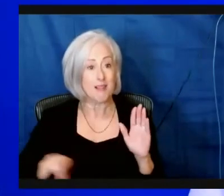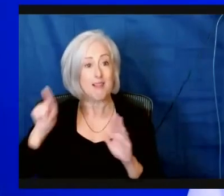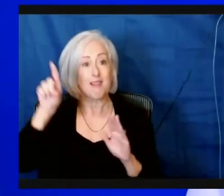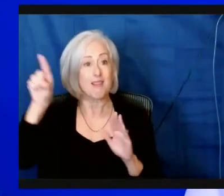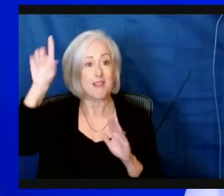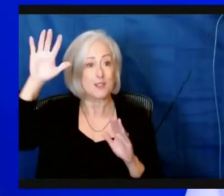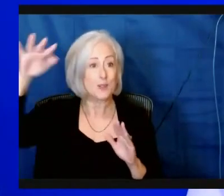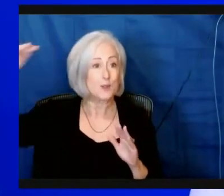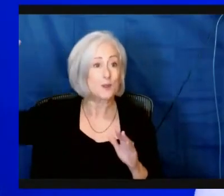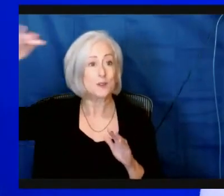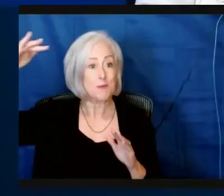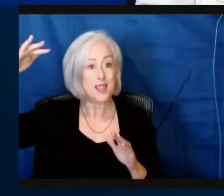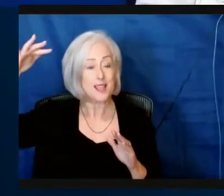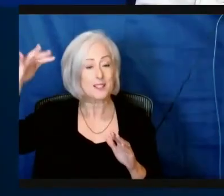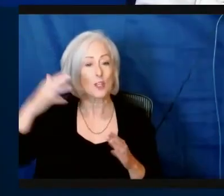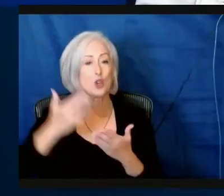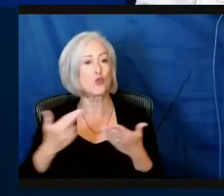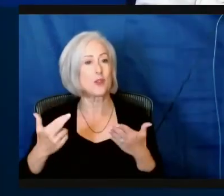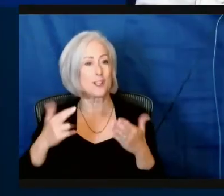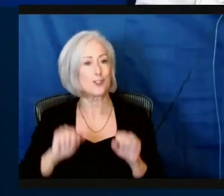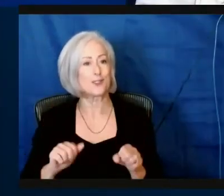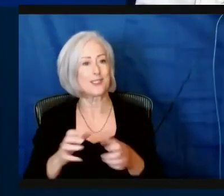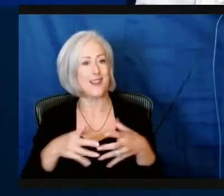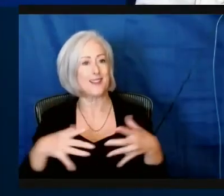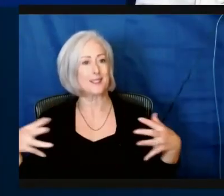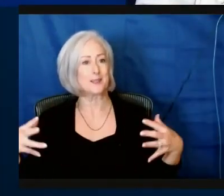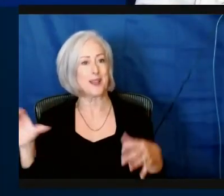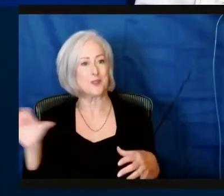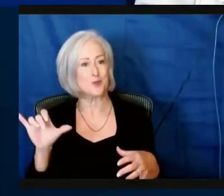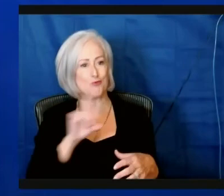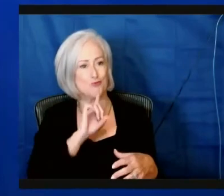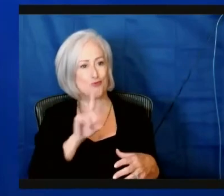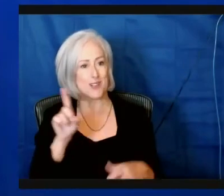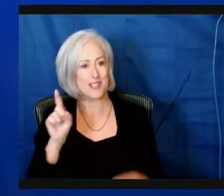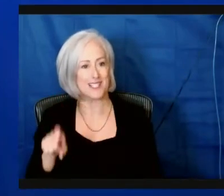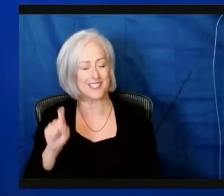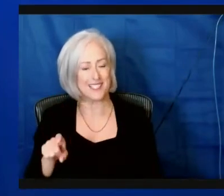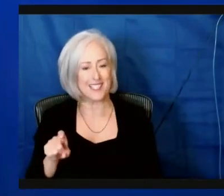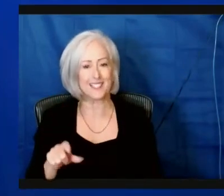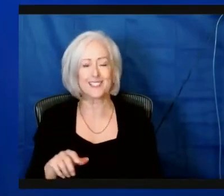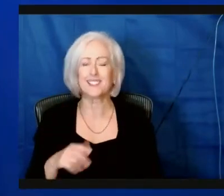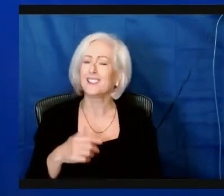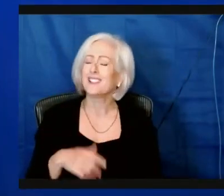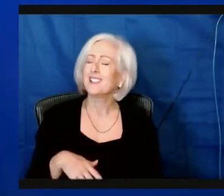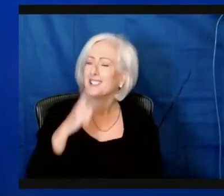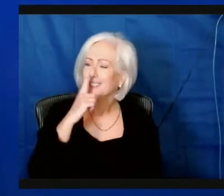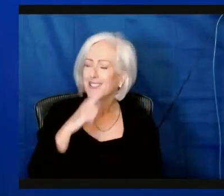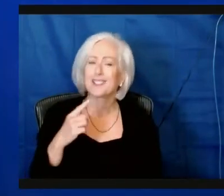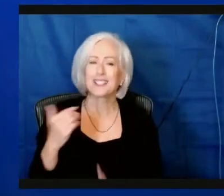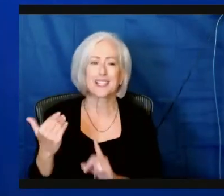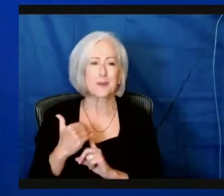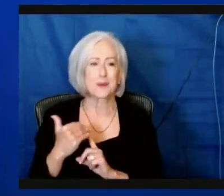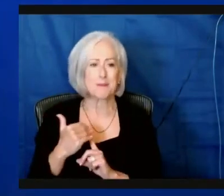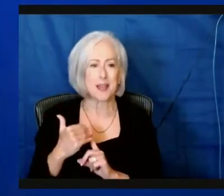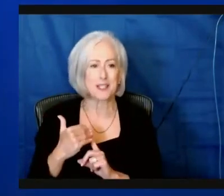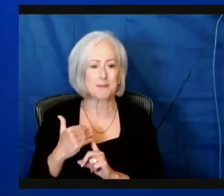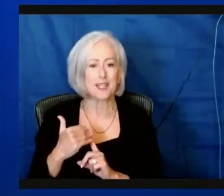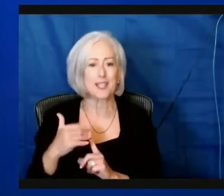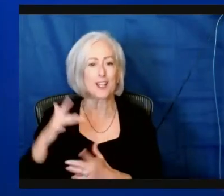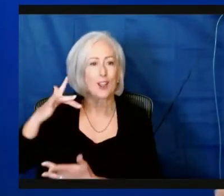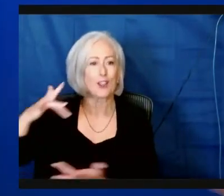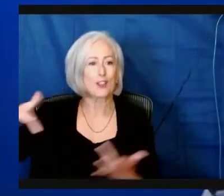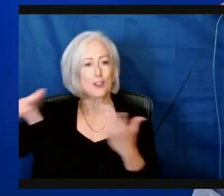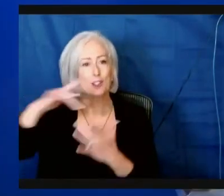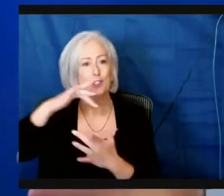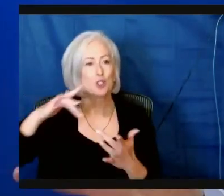think it's vitally needed. So, good It's information. funny. It reminds me that the journey of humankind is one of trying to build